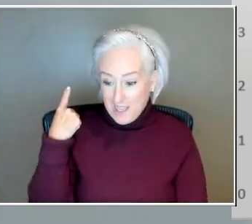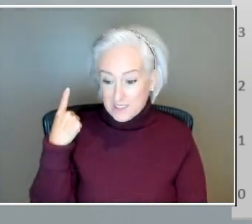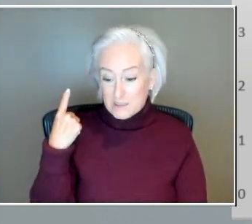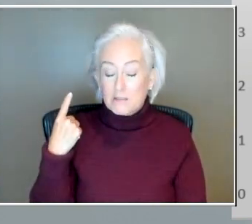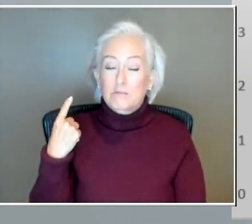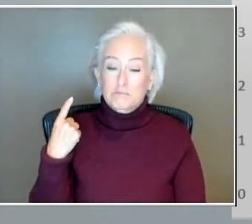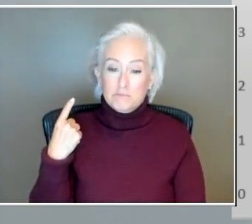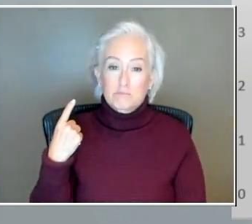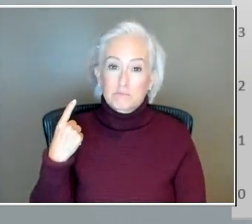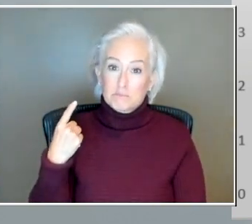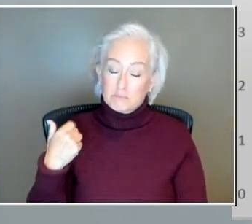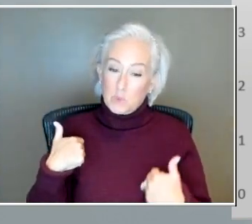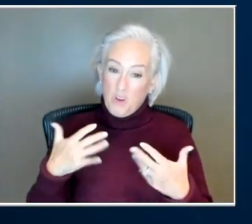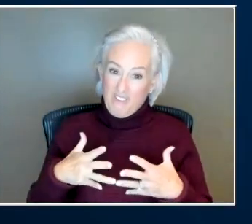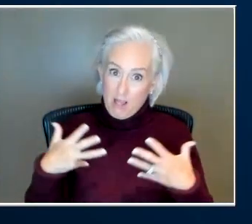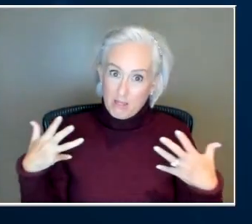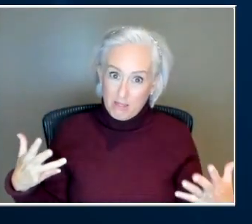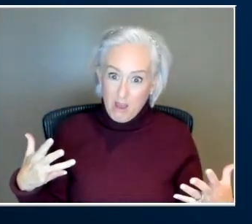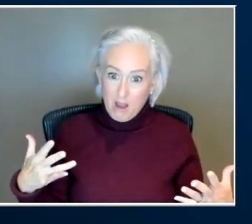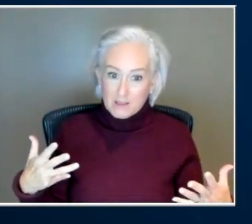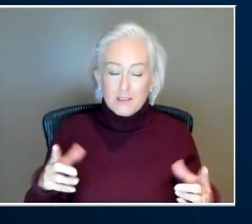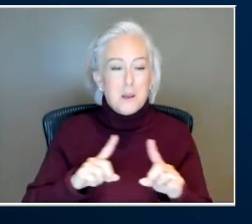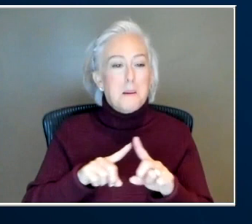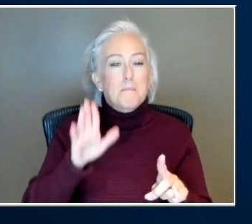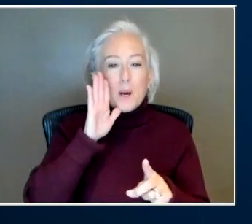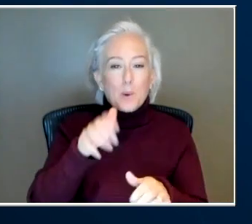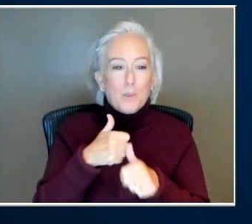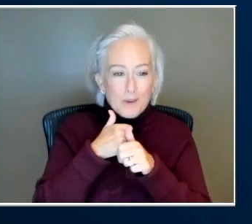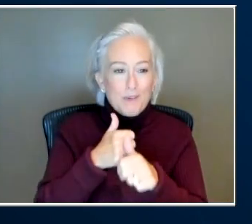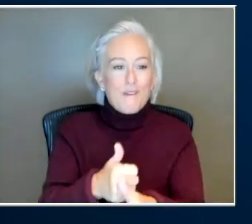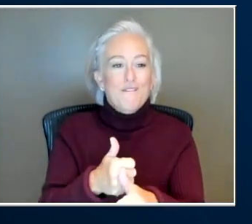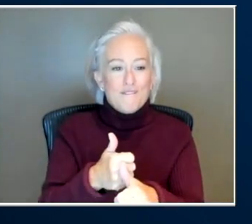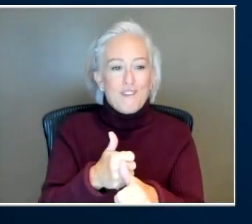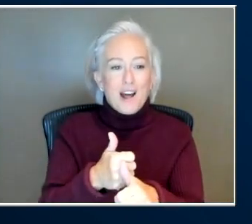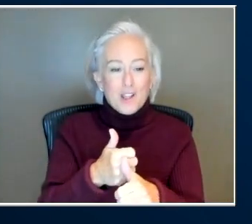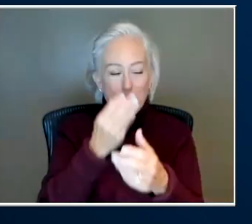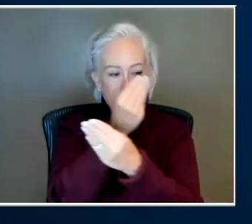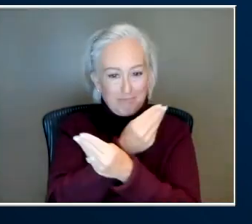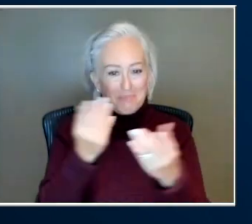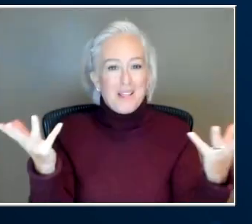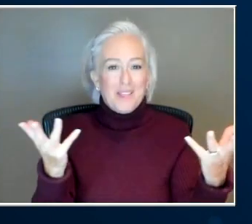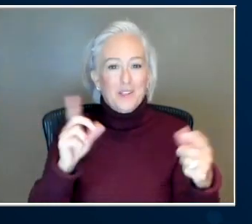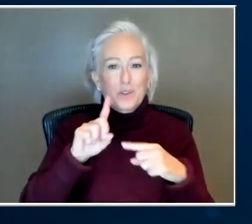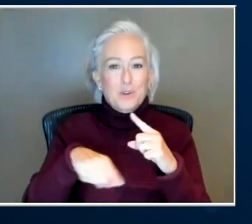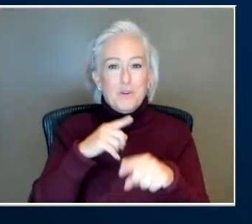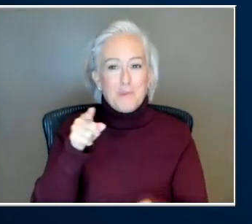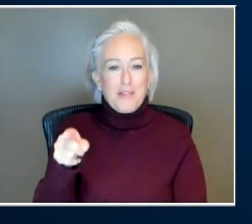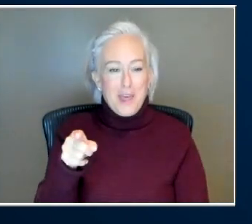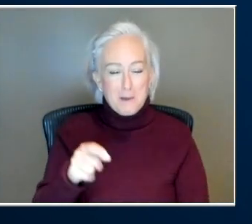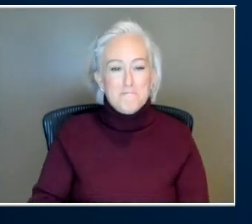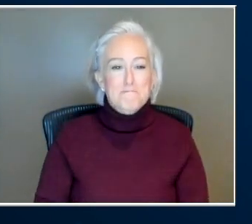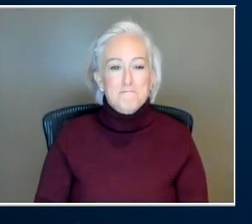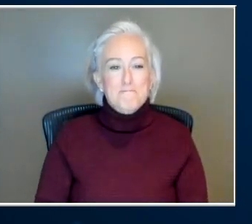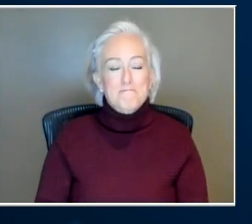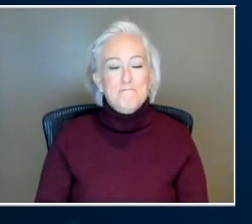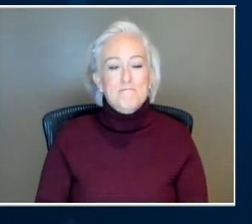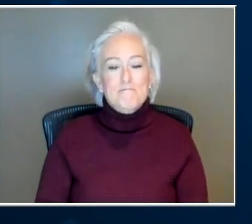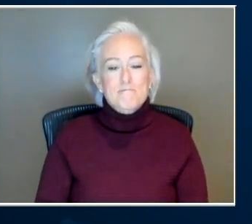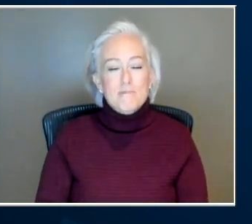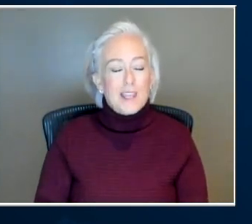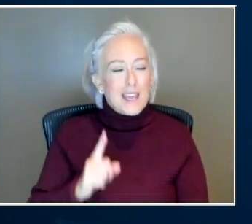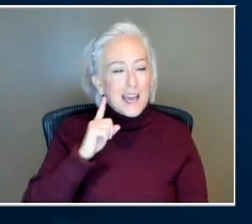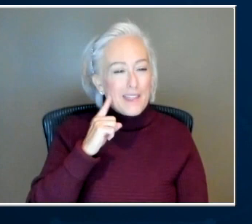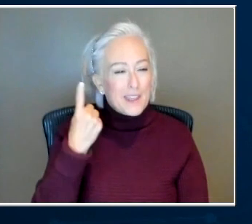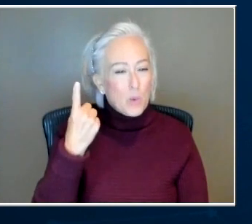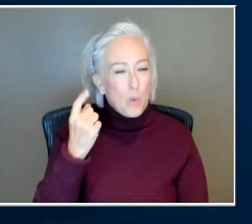one point, but we are going to be following this trend now and delivering this information to you as well. And then we have I think one more slide,